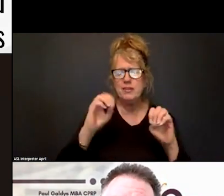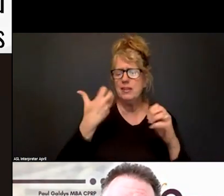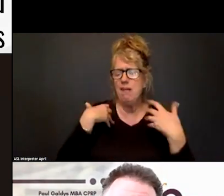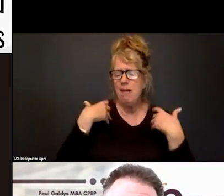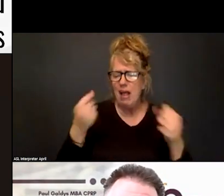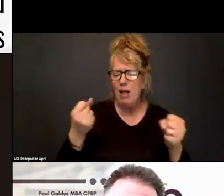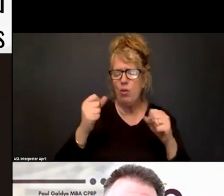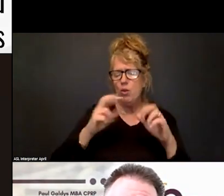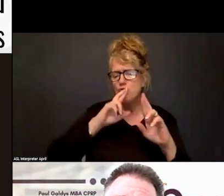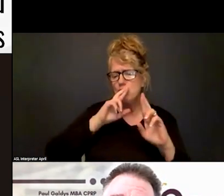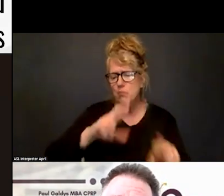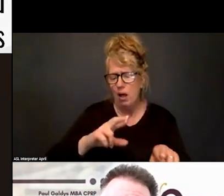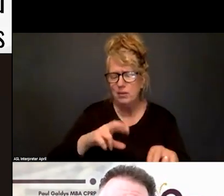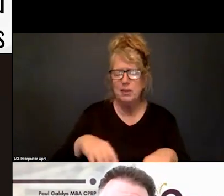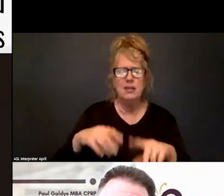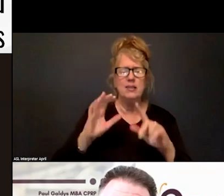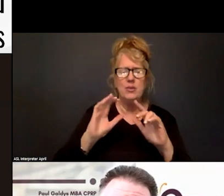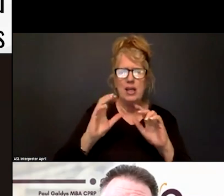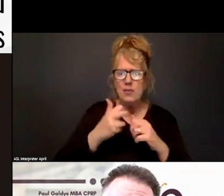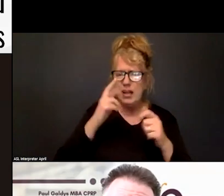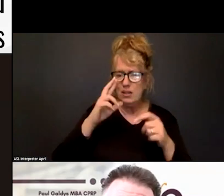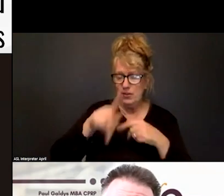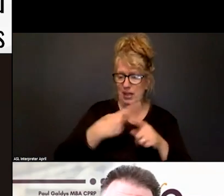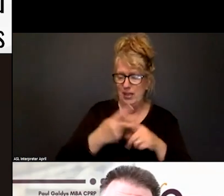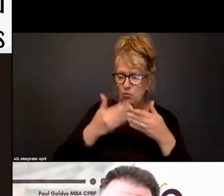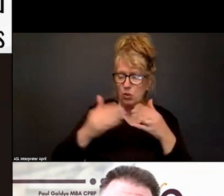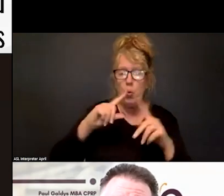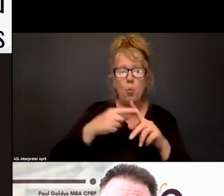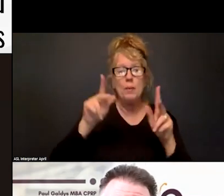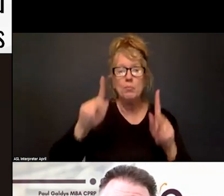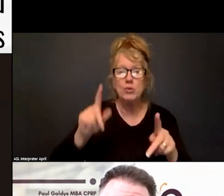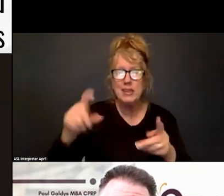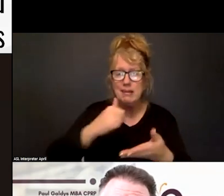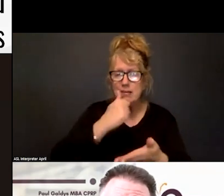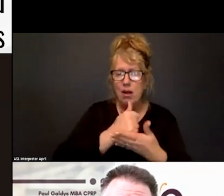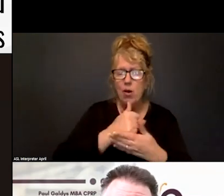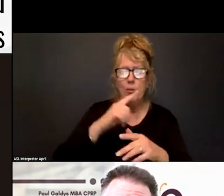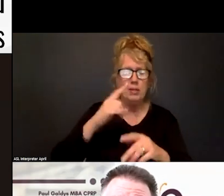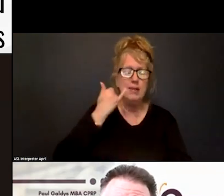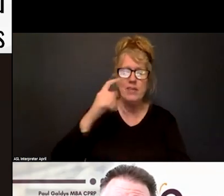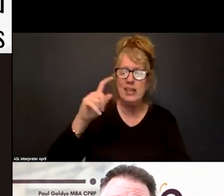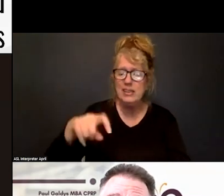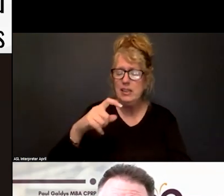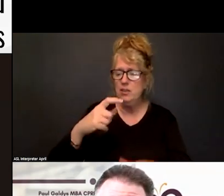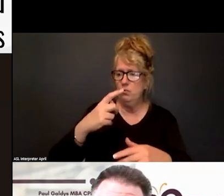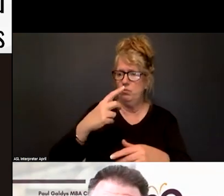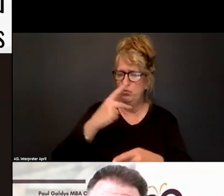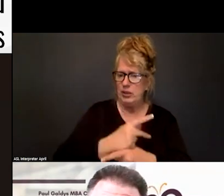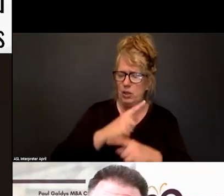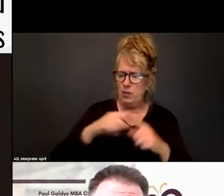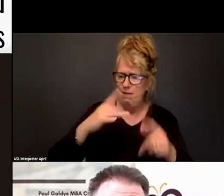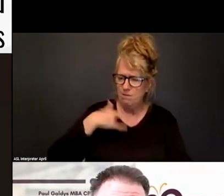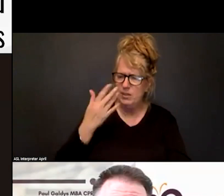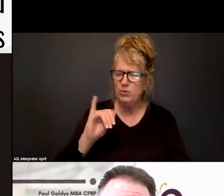language of no wrong door. How do you get a resource out there when somebody needs help, when they need care, that they can connect to care that feels like